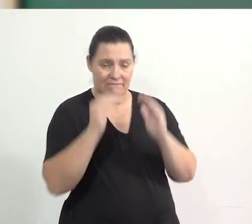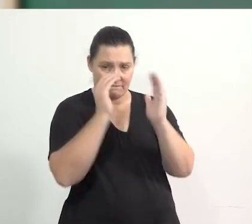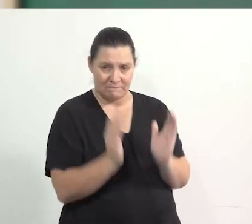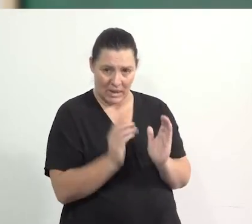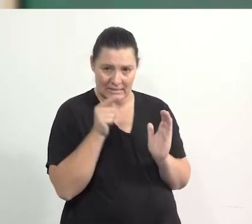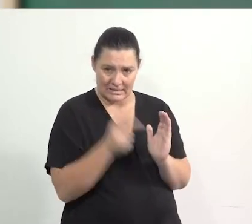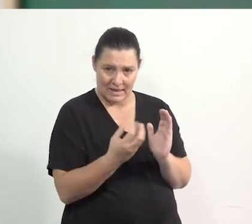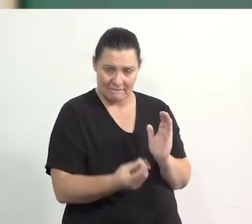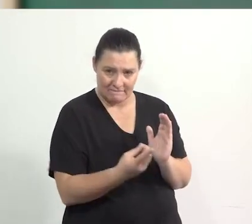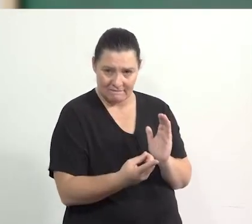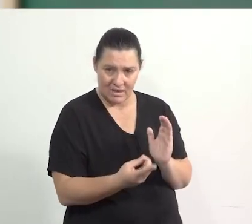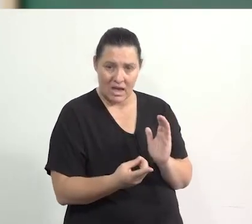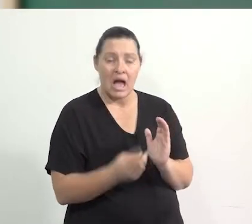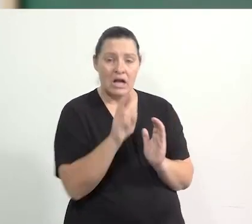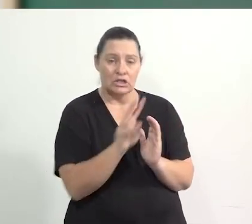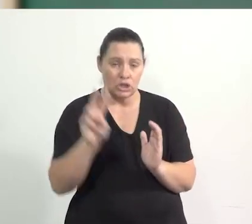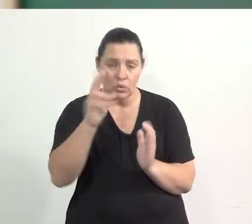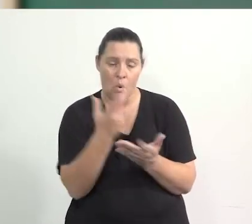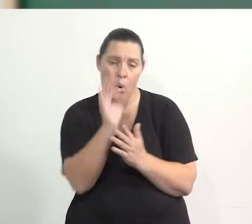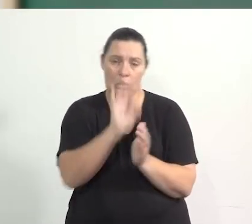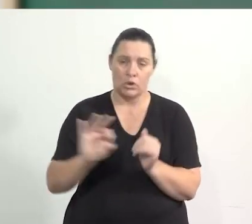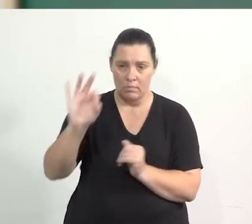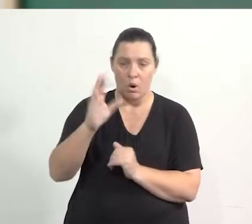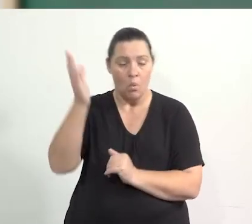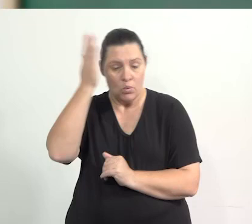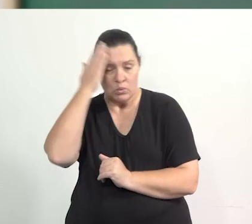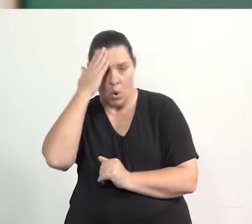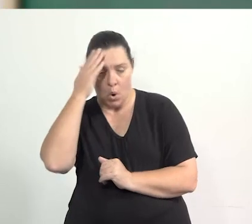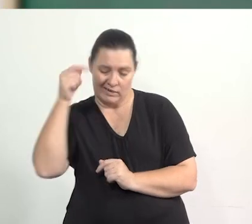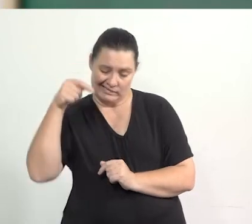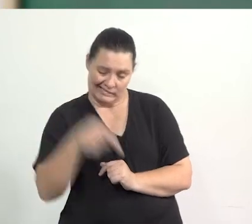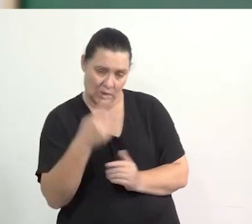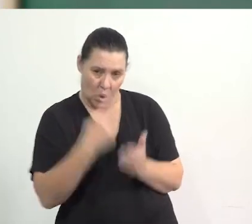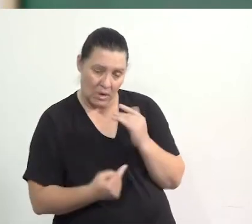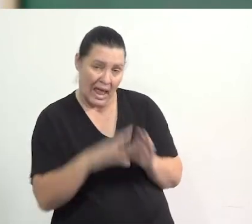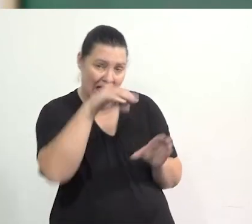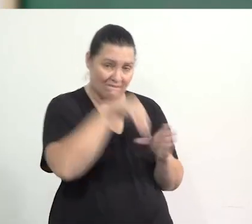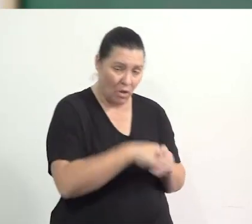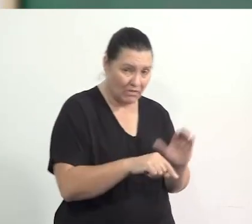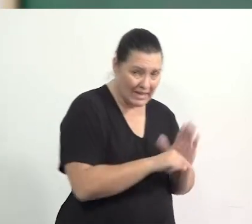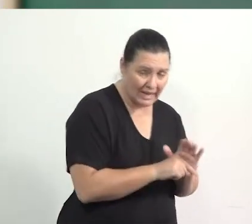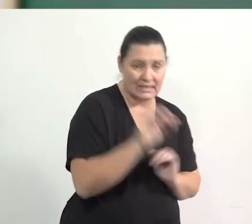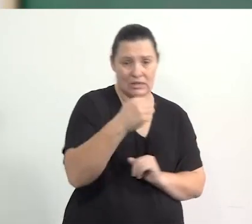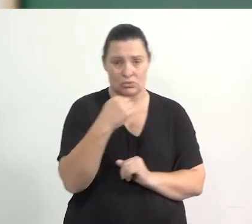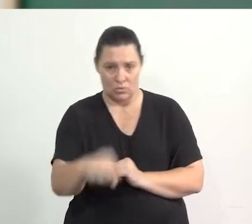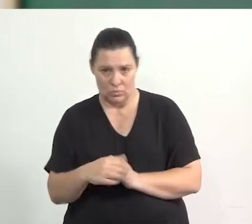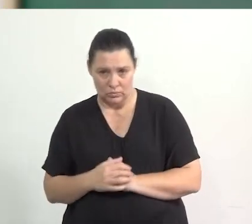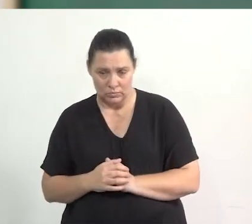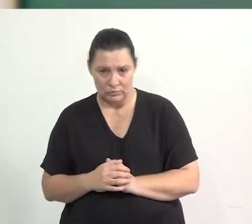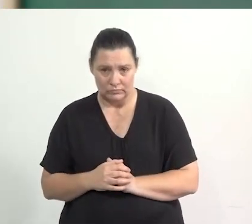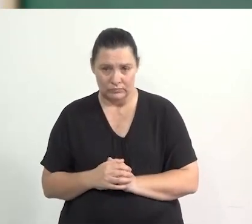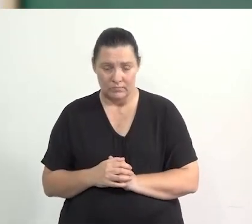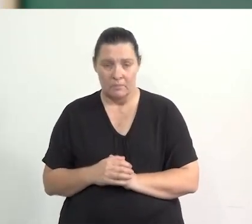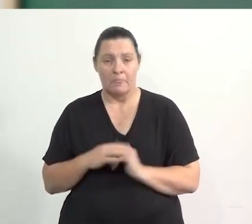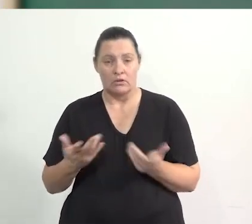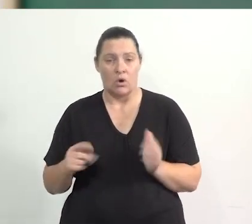integer is in brackets and we are squaring or cubing, then we will know whether to include the negative when we are squaring or